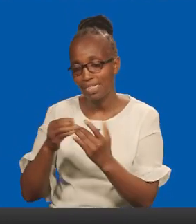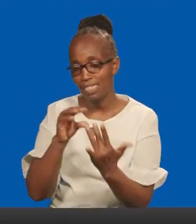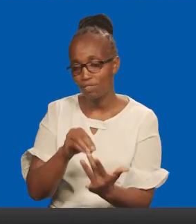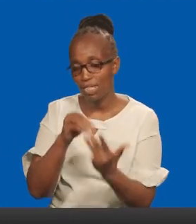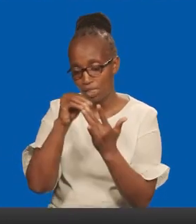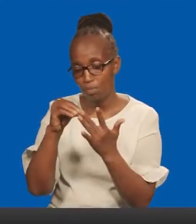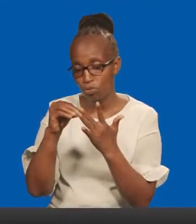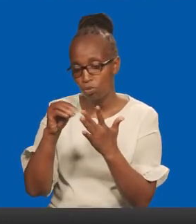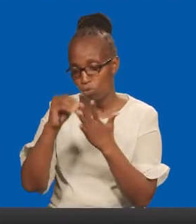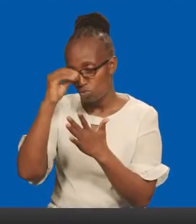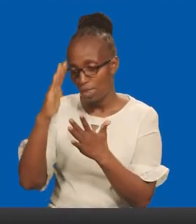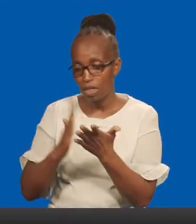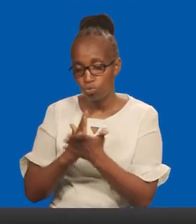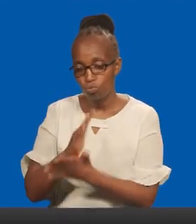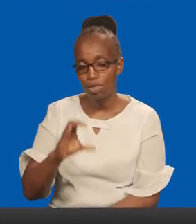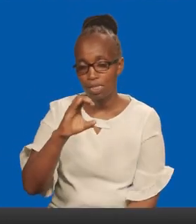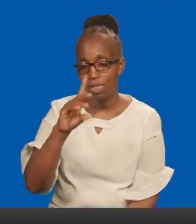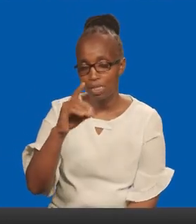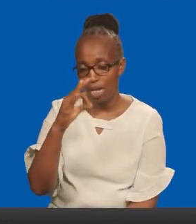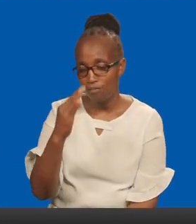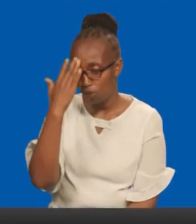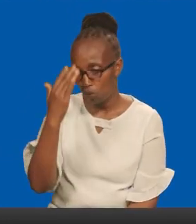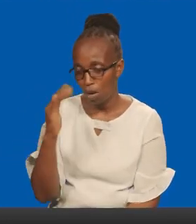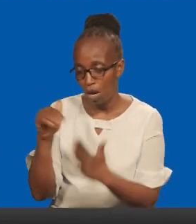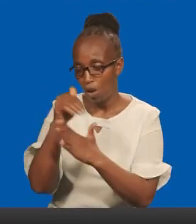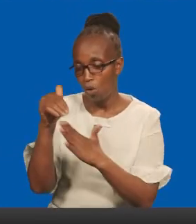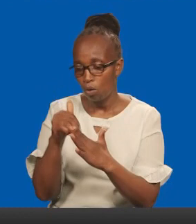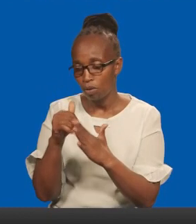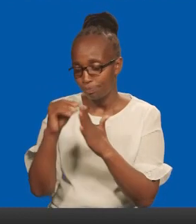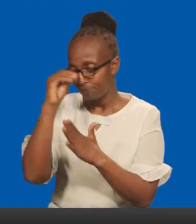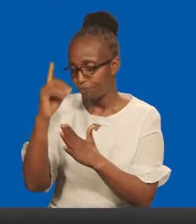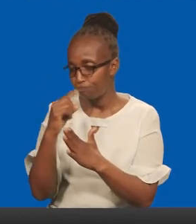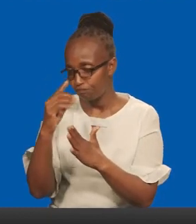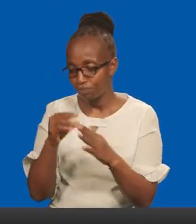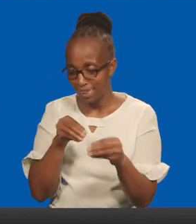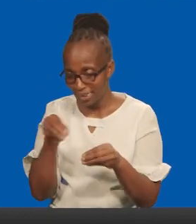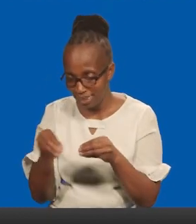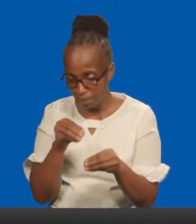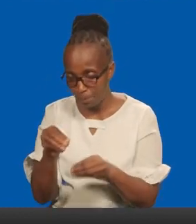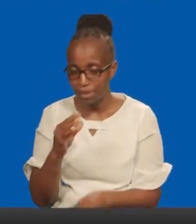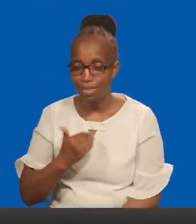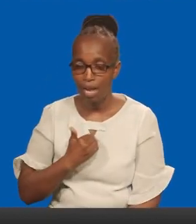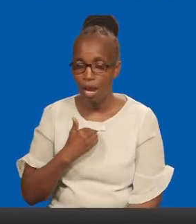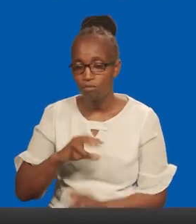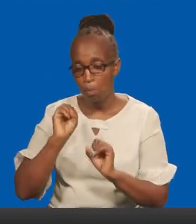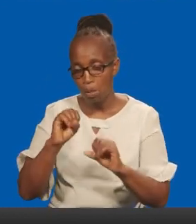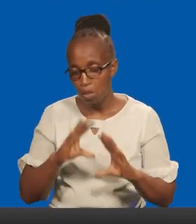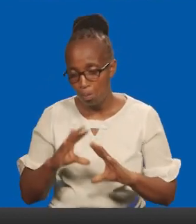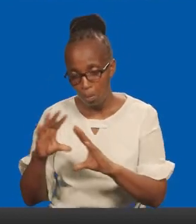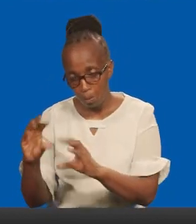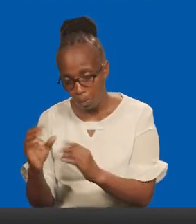special student through CDF so that all students who are disability can also